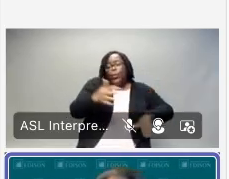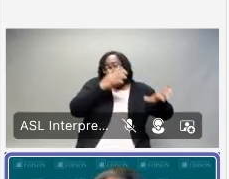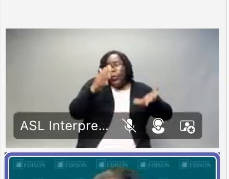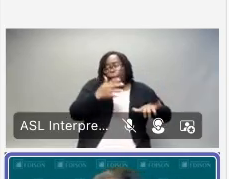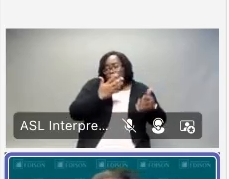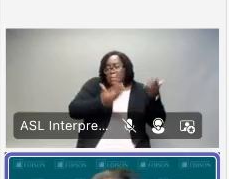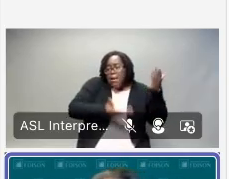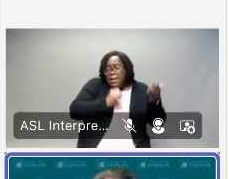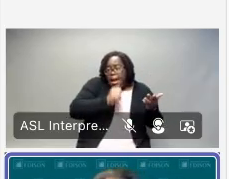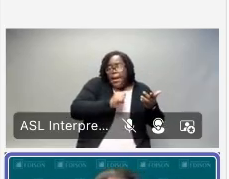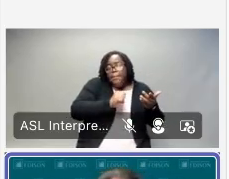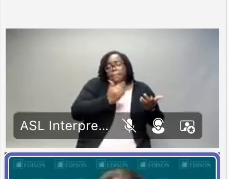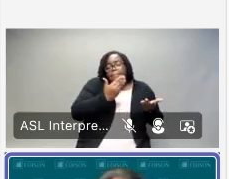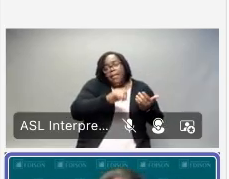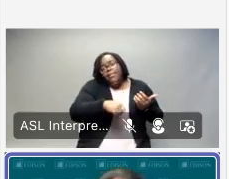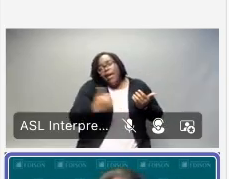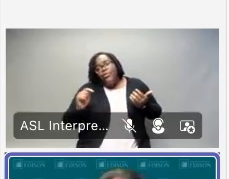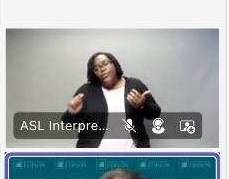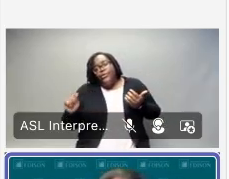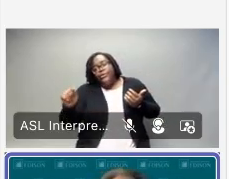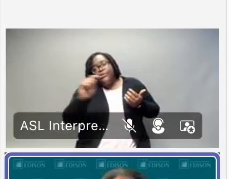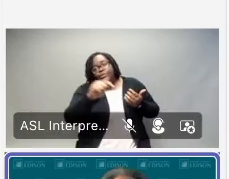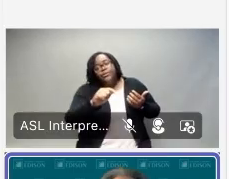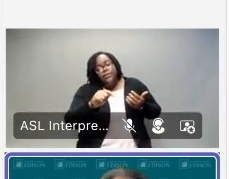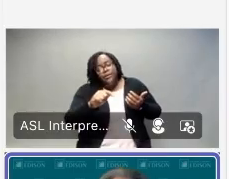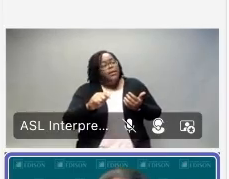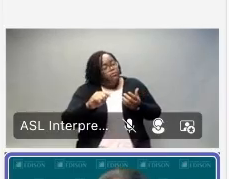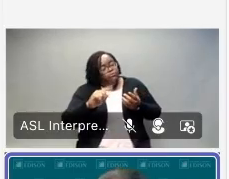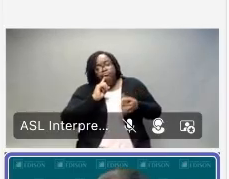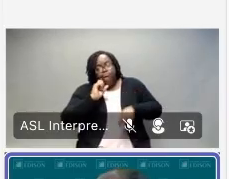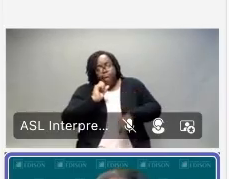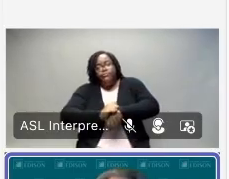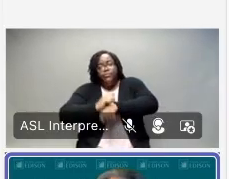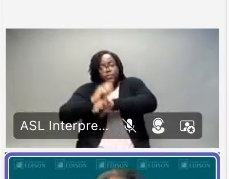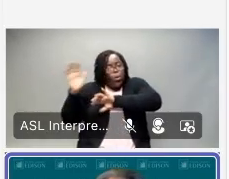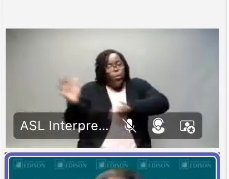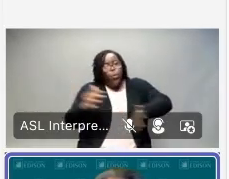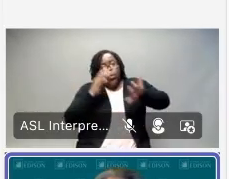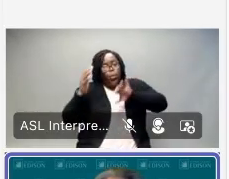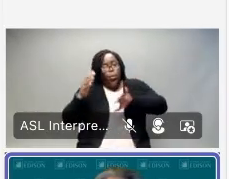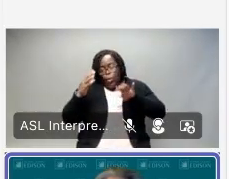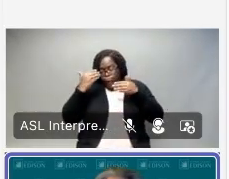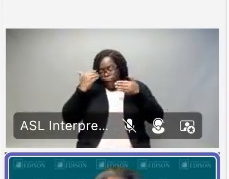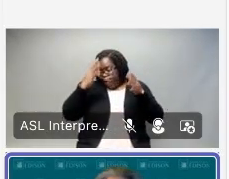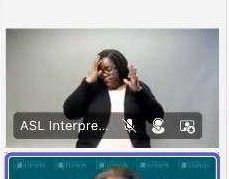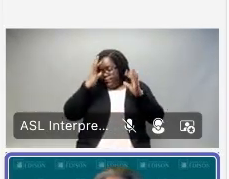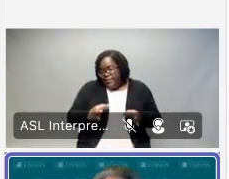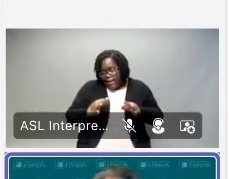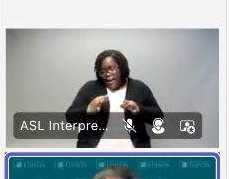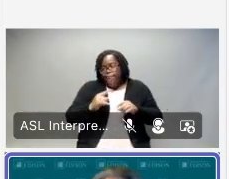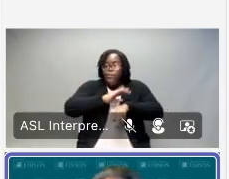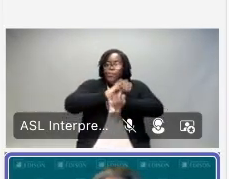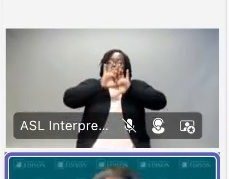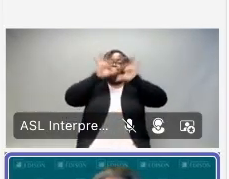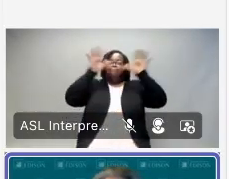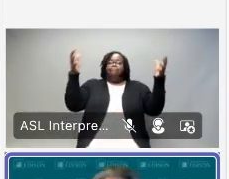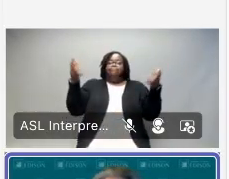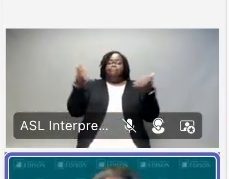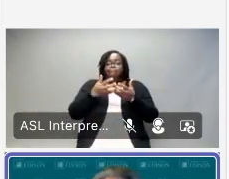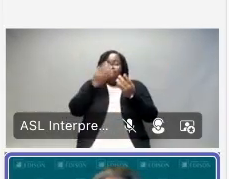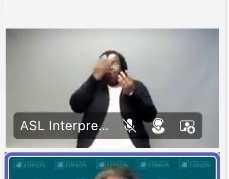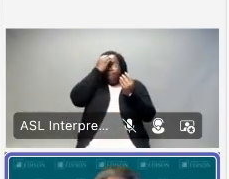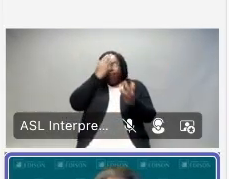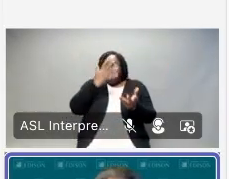winds, there are others on that circuit that are, and we're de-energizing based upon if those